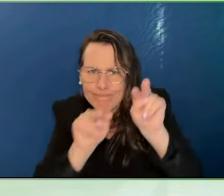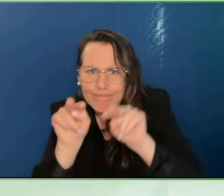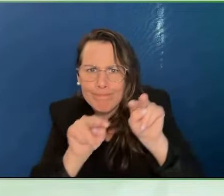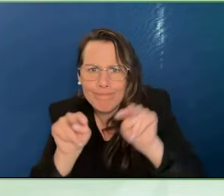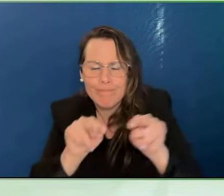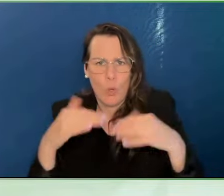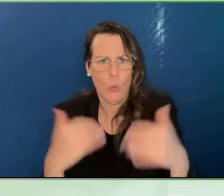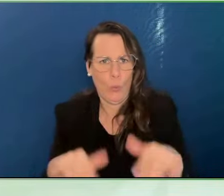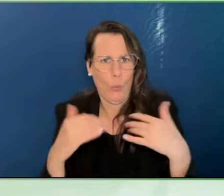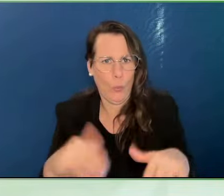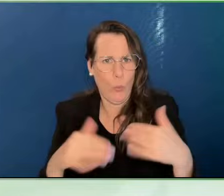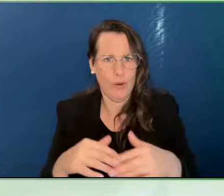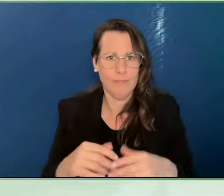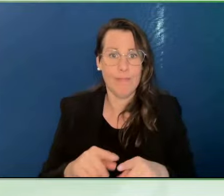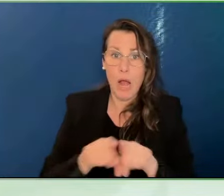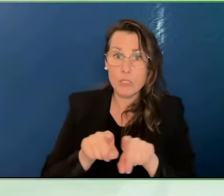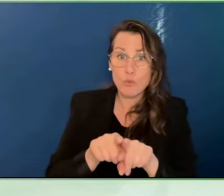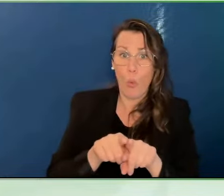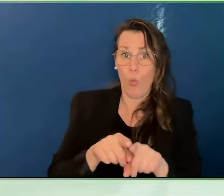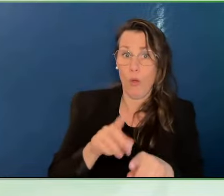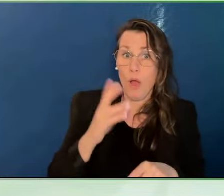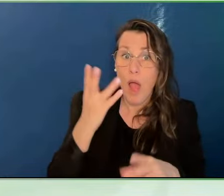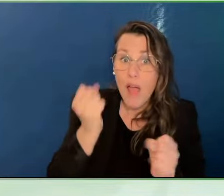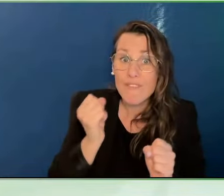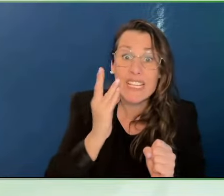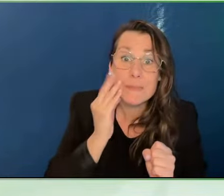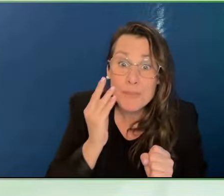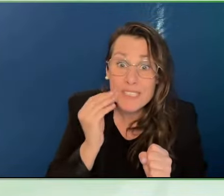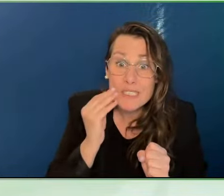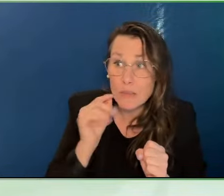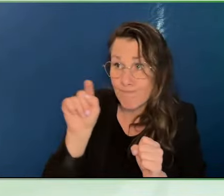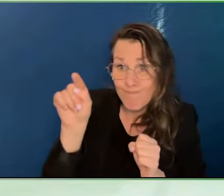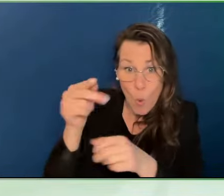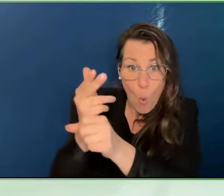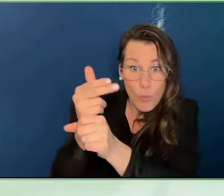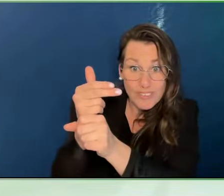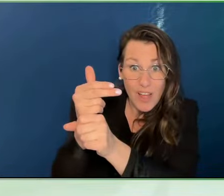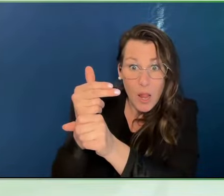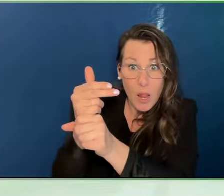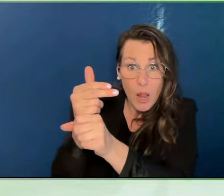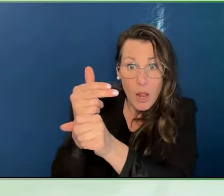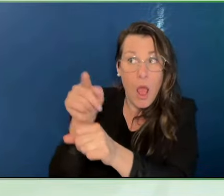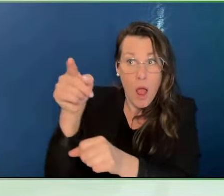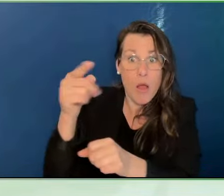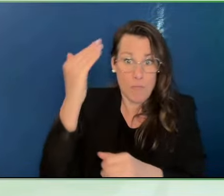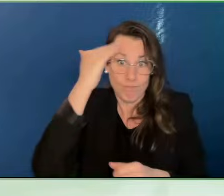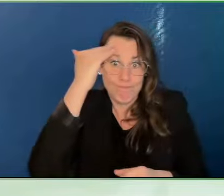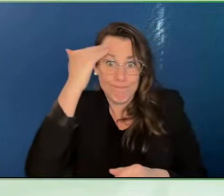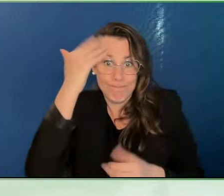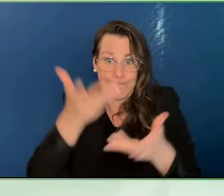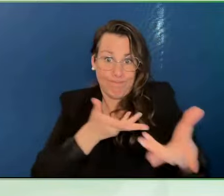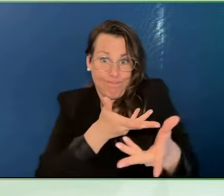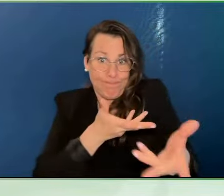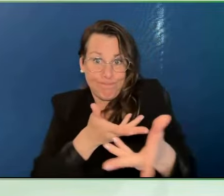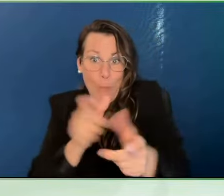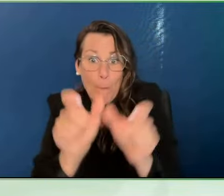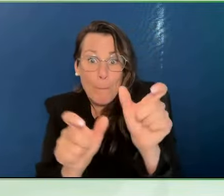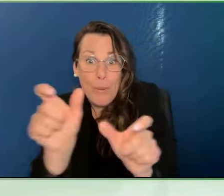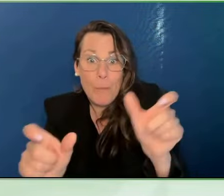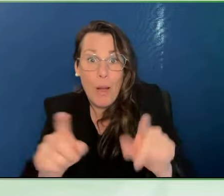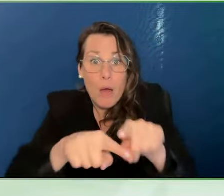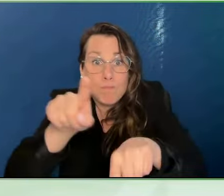deaf or hard of hearing in a hotel room, and all they do is have a phone. When there's a problem, what are they going to do? So what we do